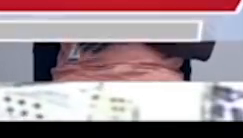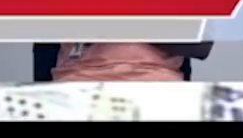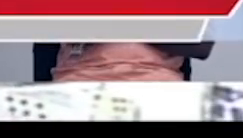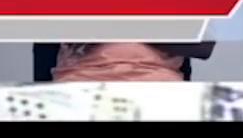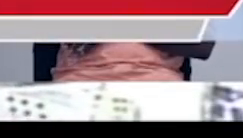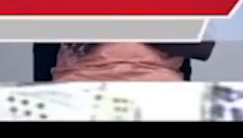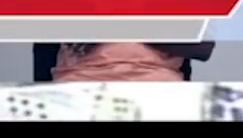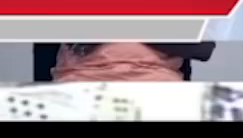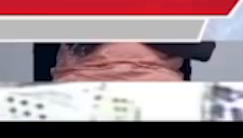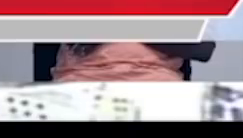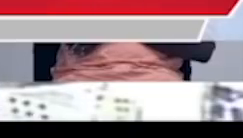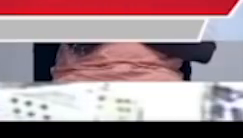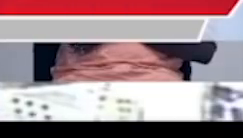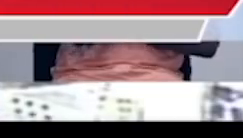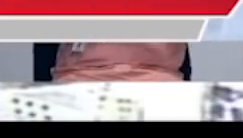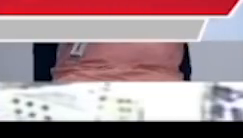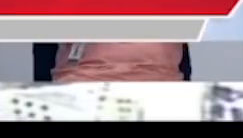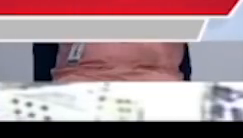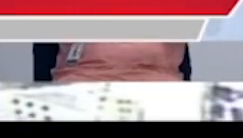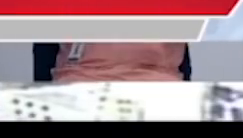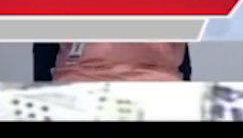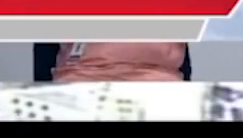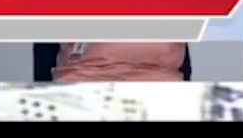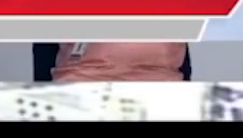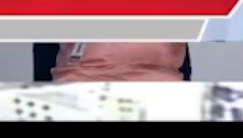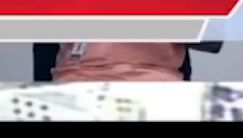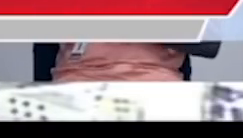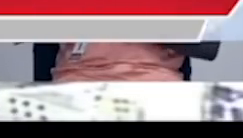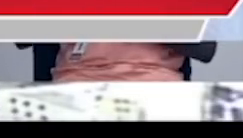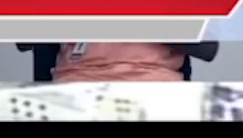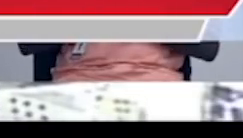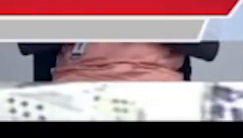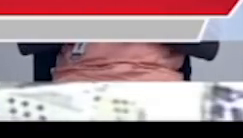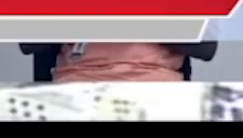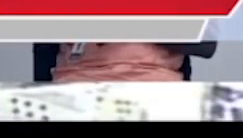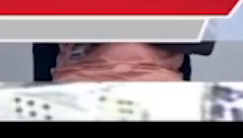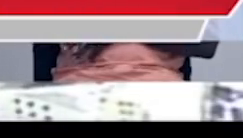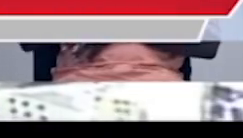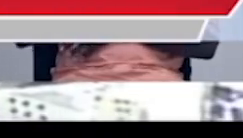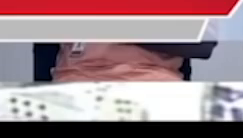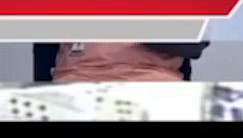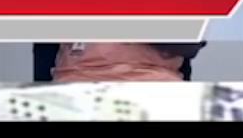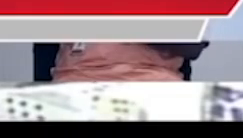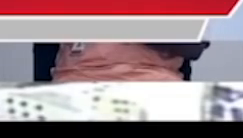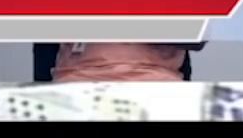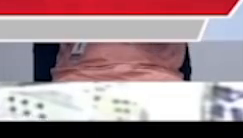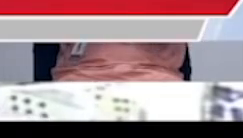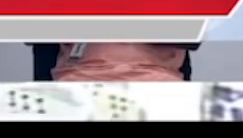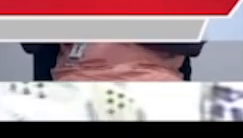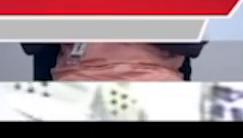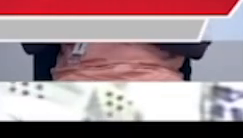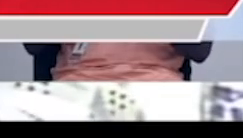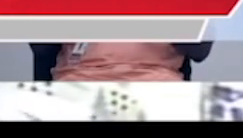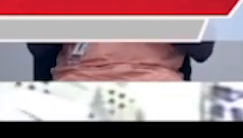a father who lost his son Amadou Sajau at Old Joswang. According to him, paramilitary officers were firing